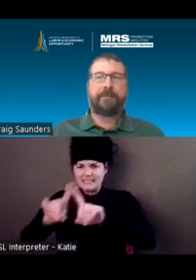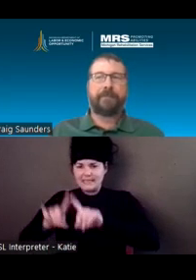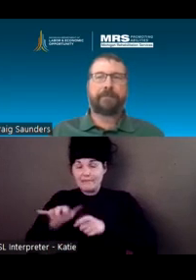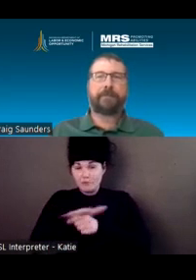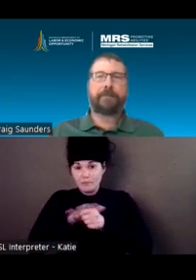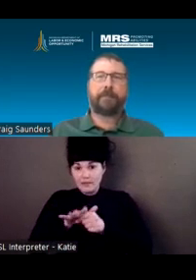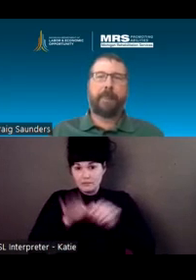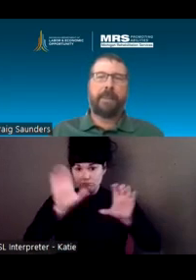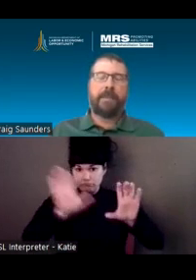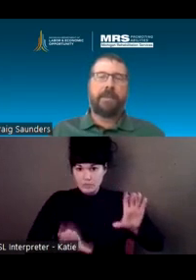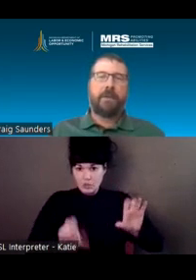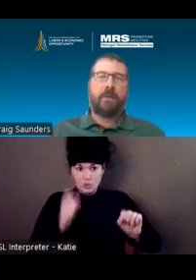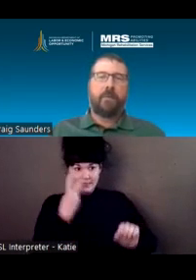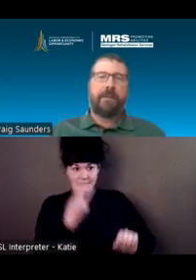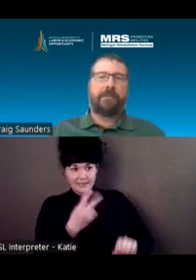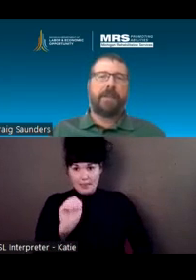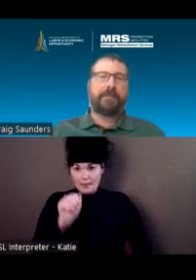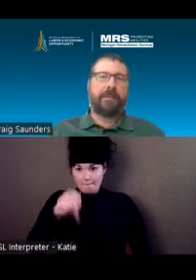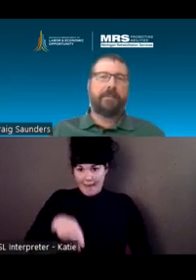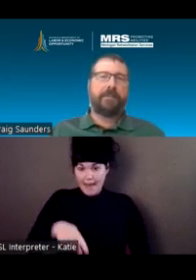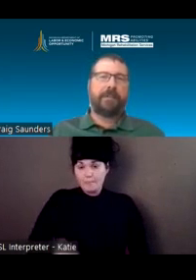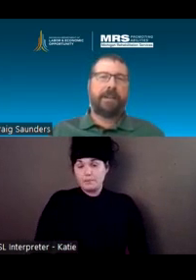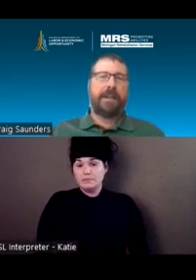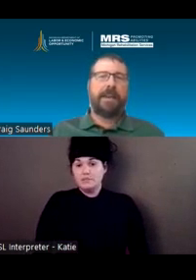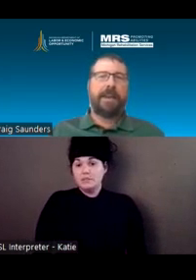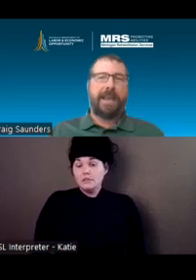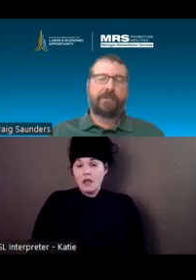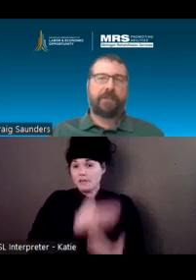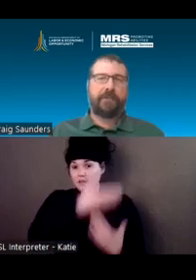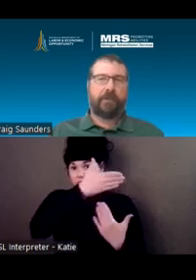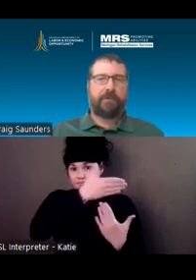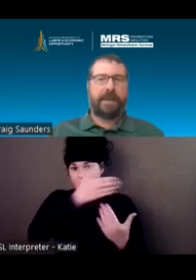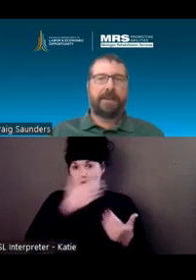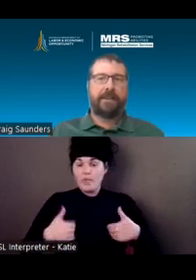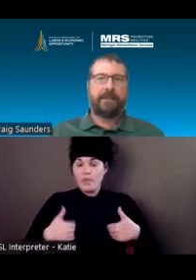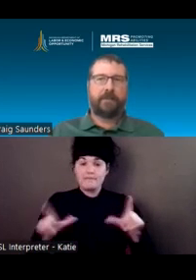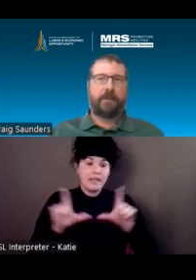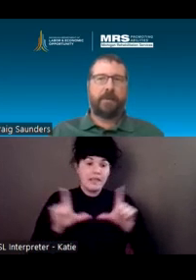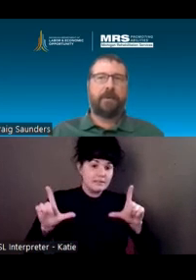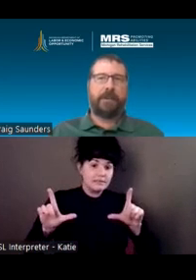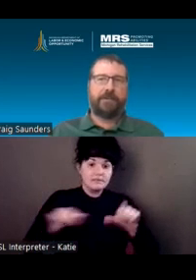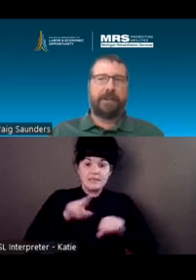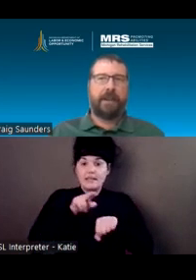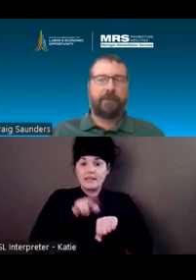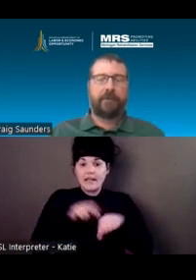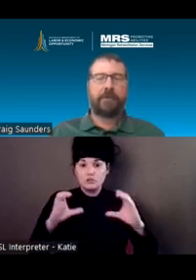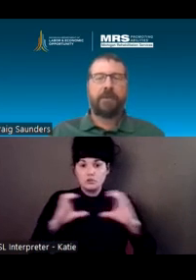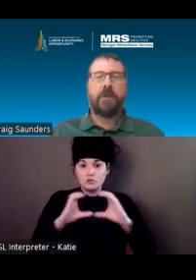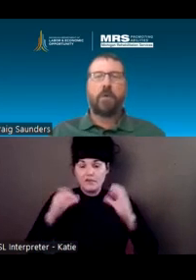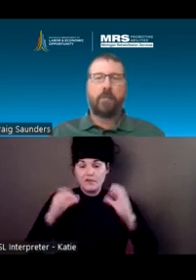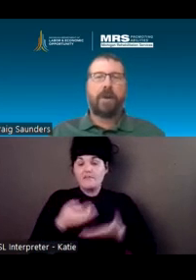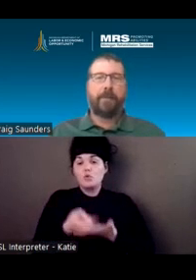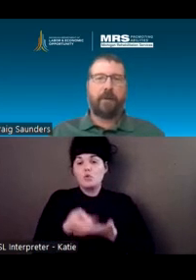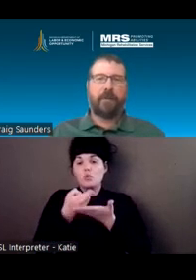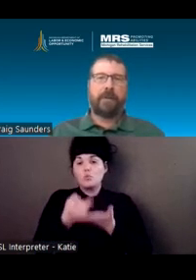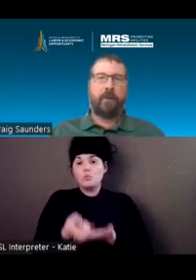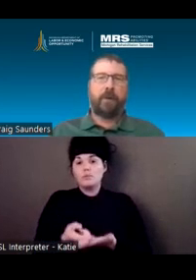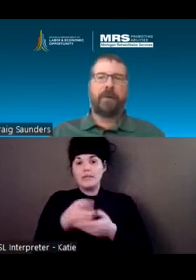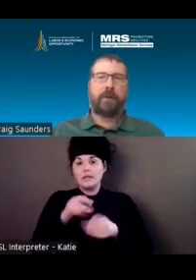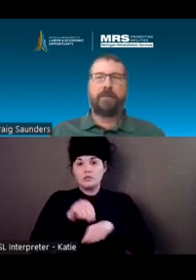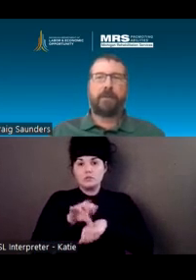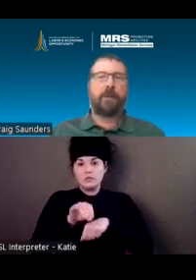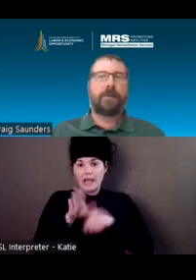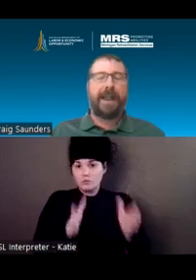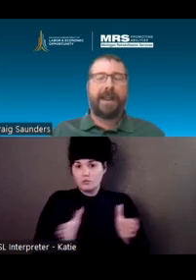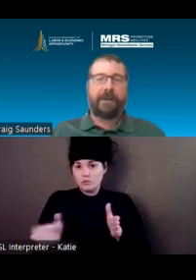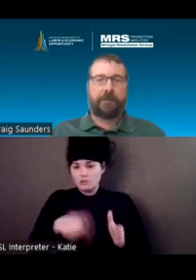slide. We have licensed and nationally certified rehabilitation counselors who primarily work